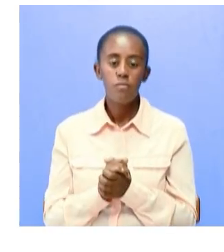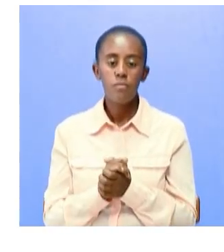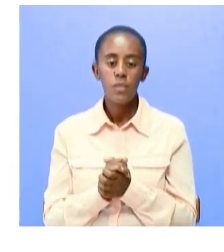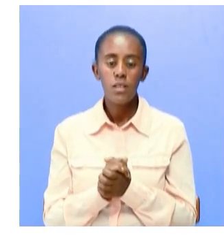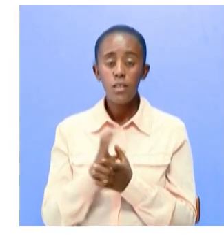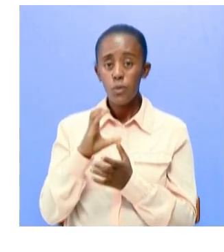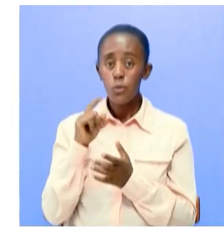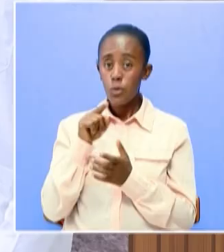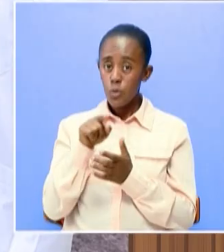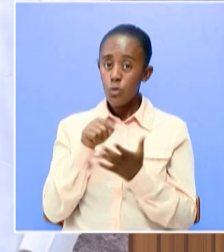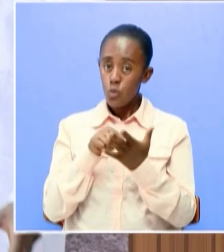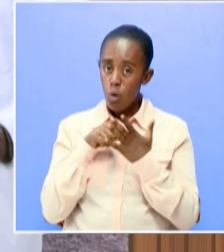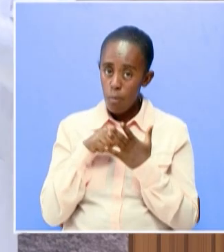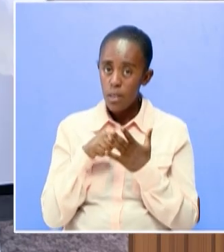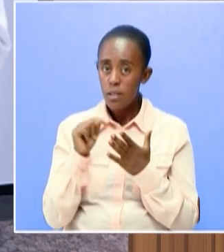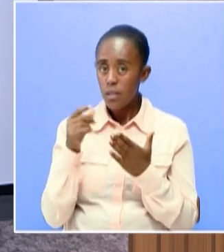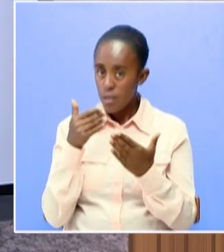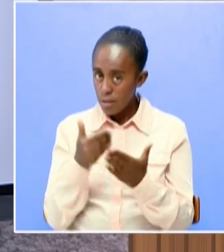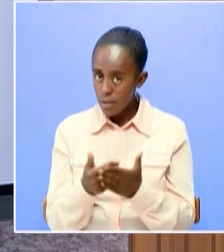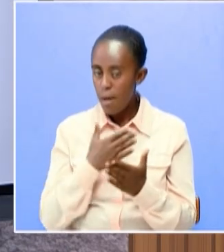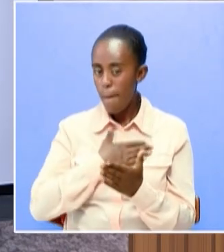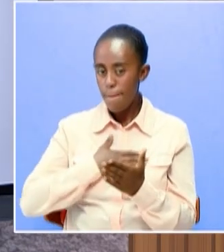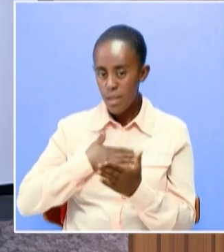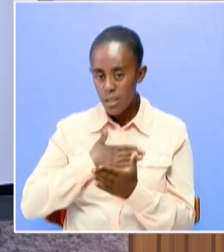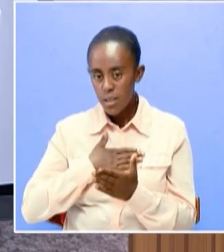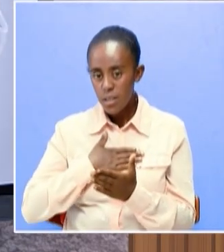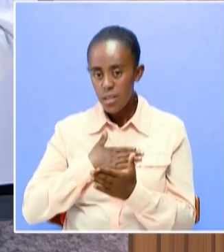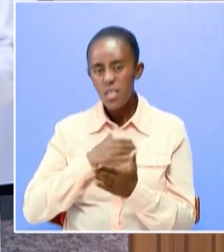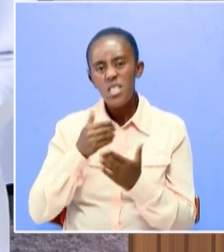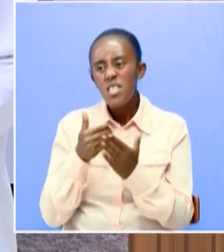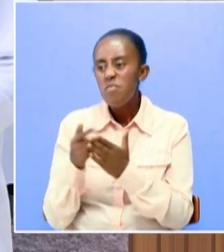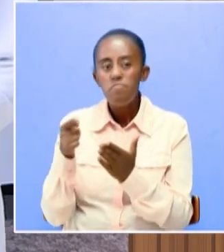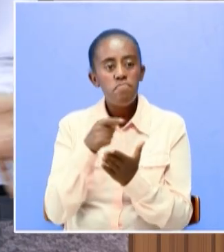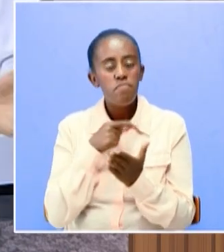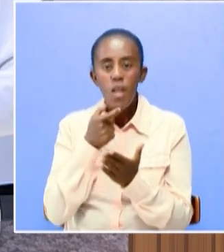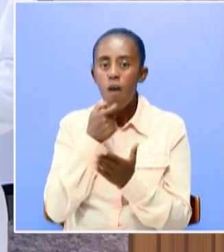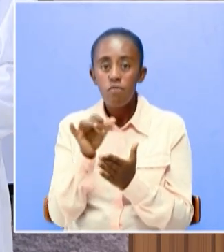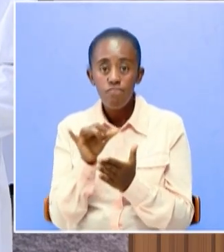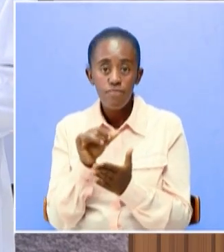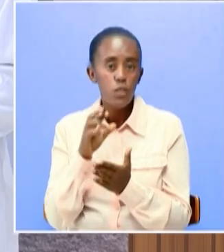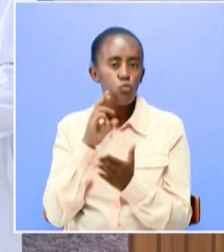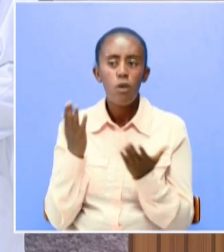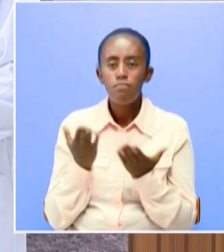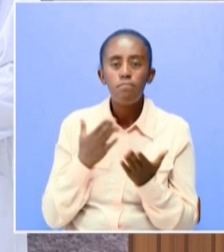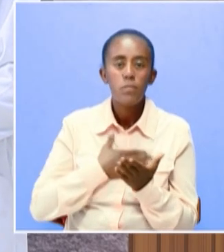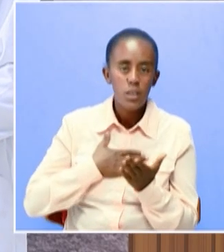show me the nearest restaurant, please? Or the nearest restaurant around here can be used. Am I